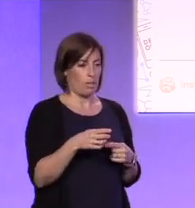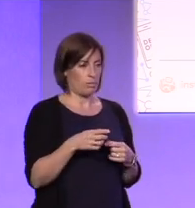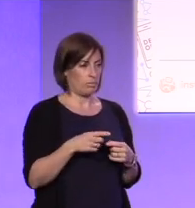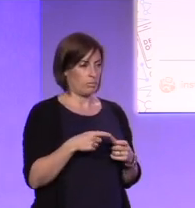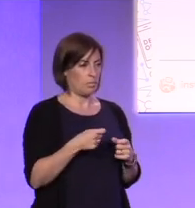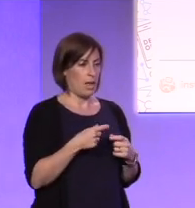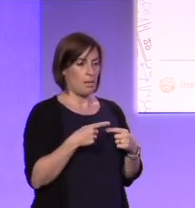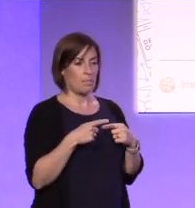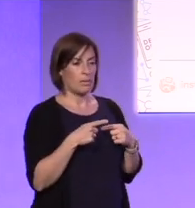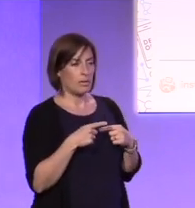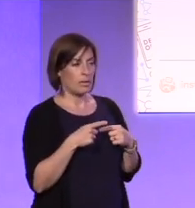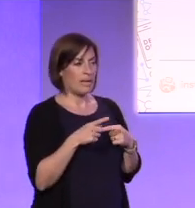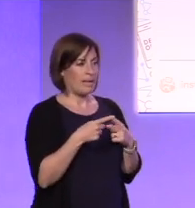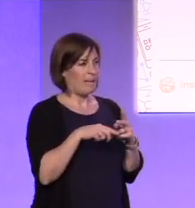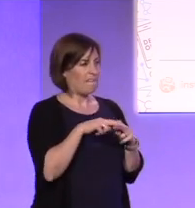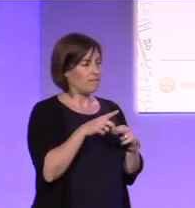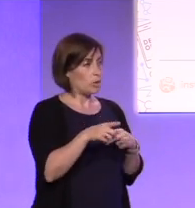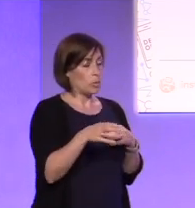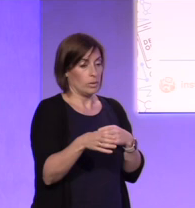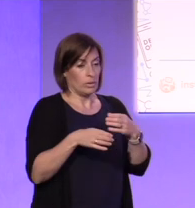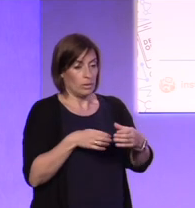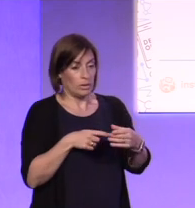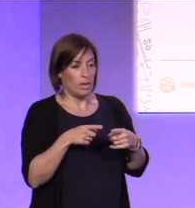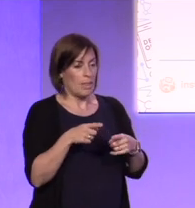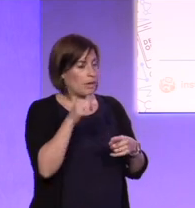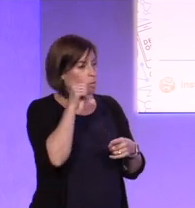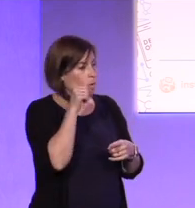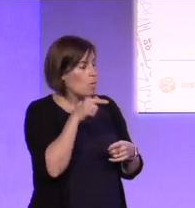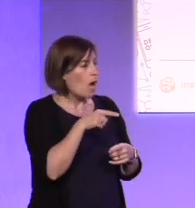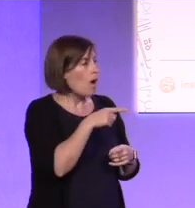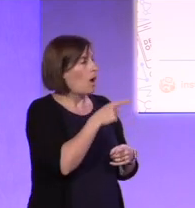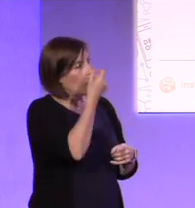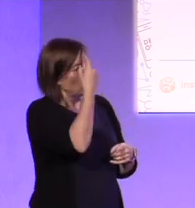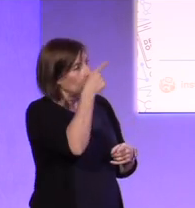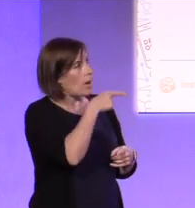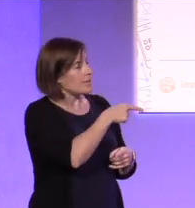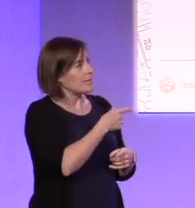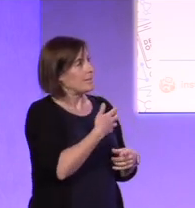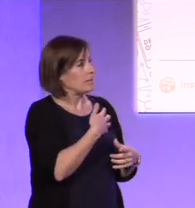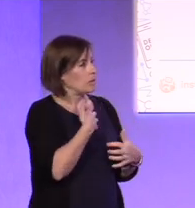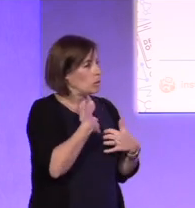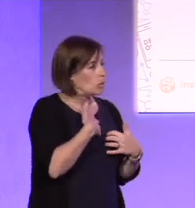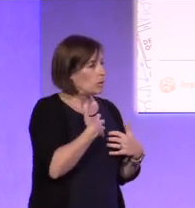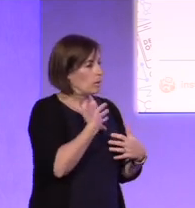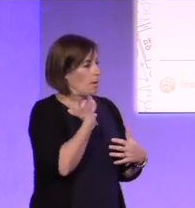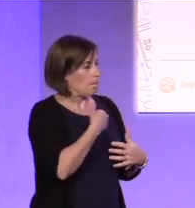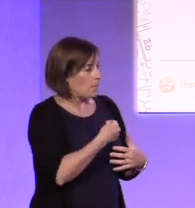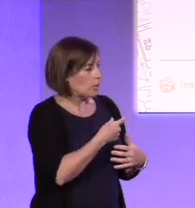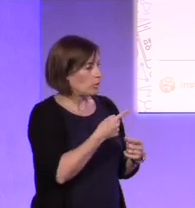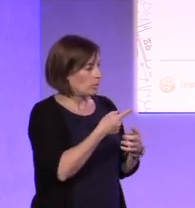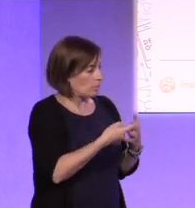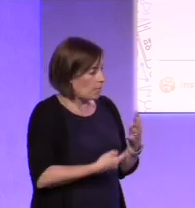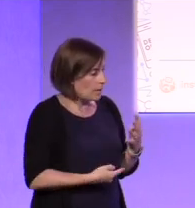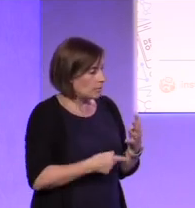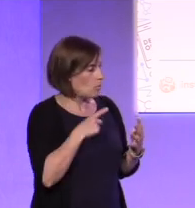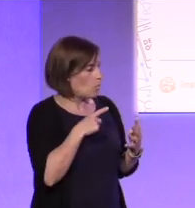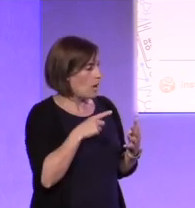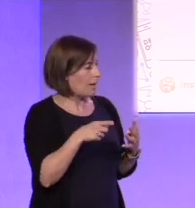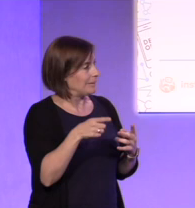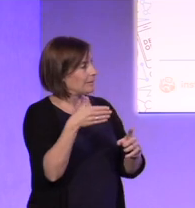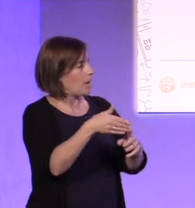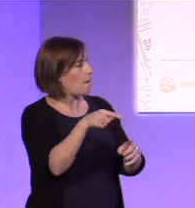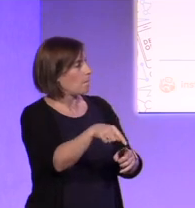to appreciate why that person cares so much and so passionately about the things that they do. And what this enabled us